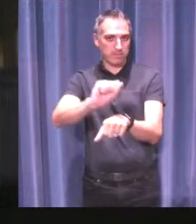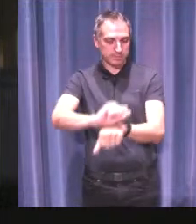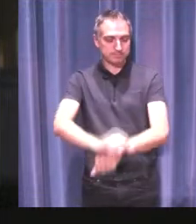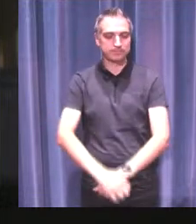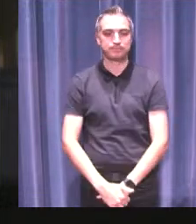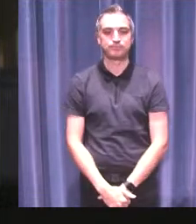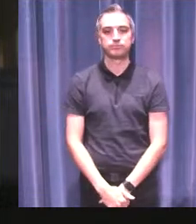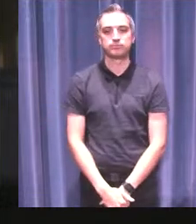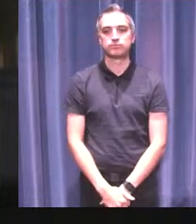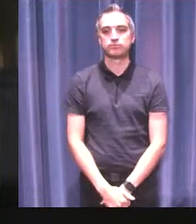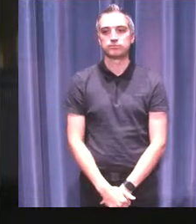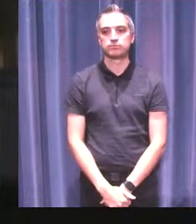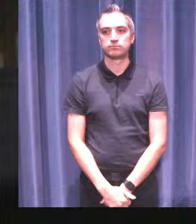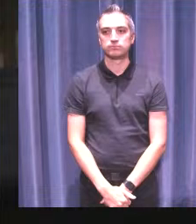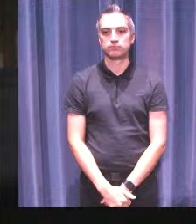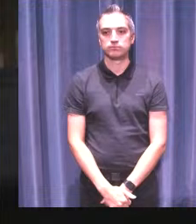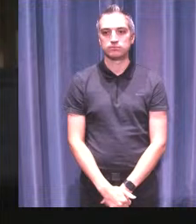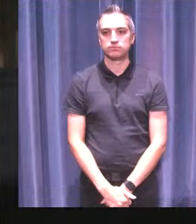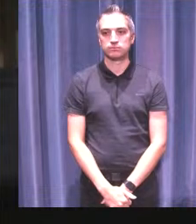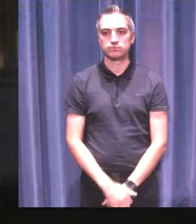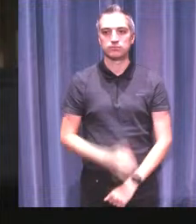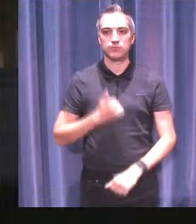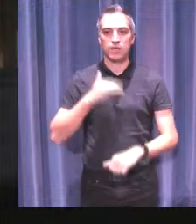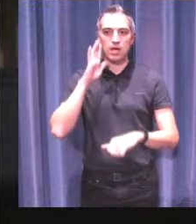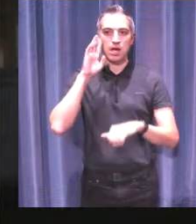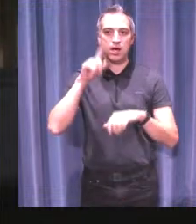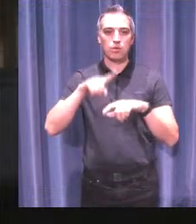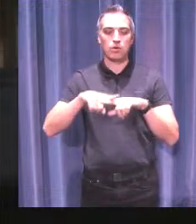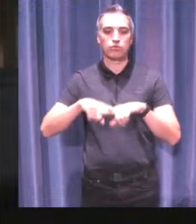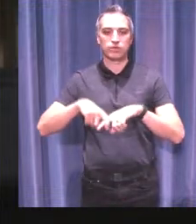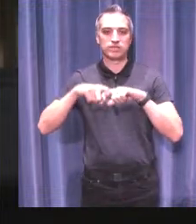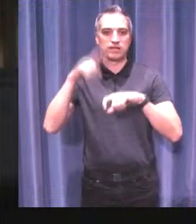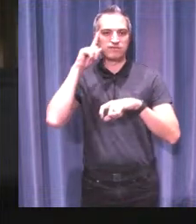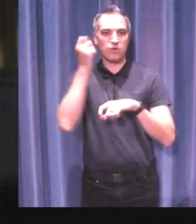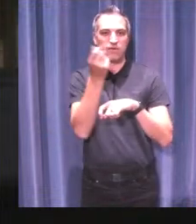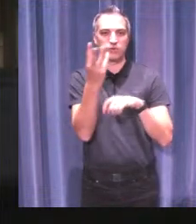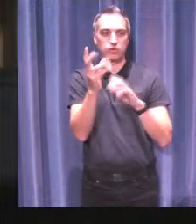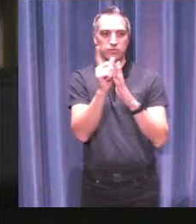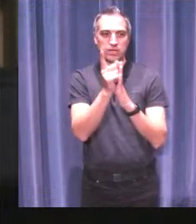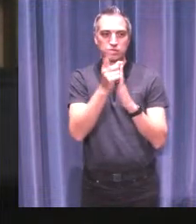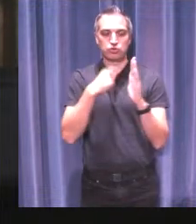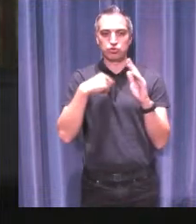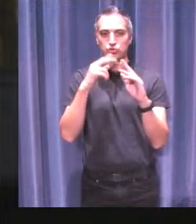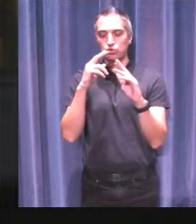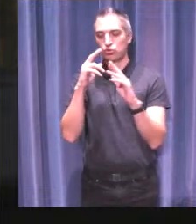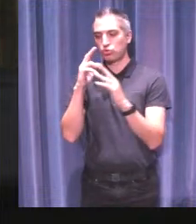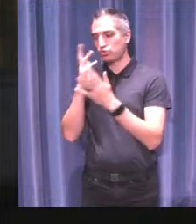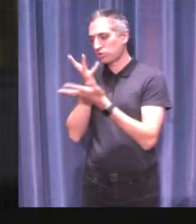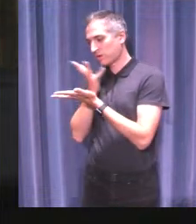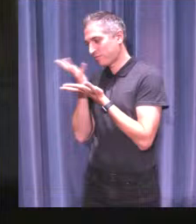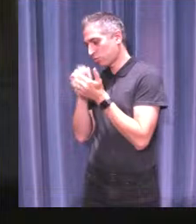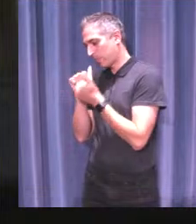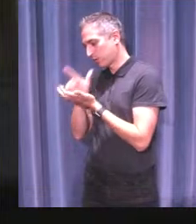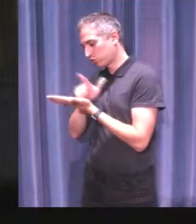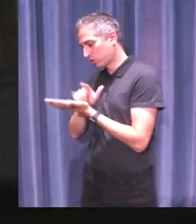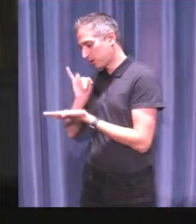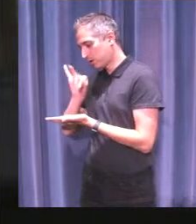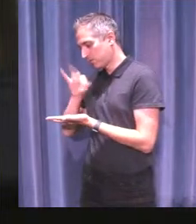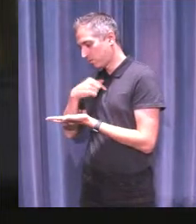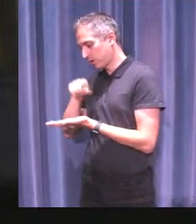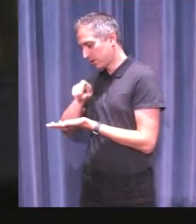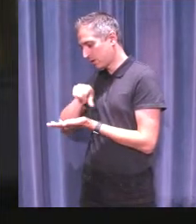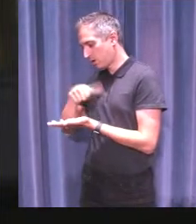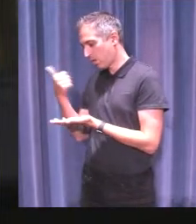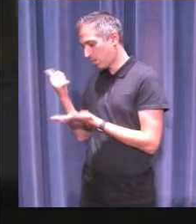I'm going to put us at recess for the next couple of minutes to confer with attorney in case there's something else we need to do at this